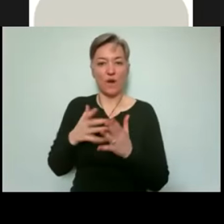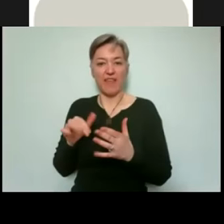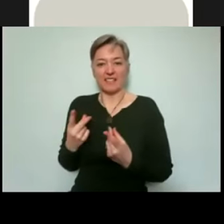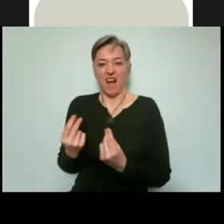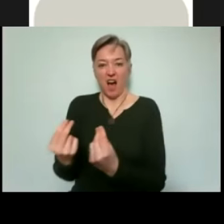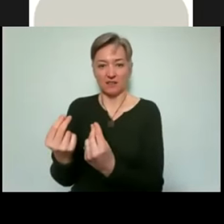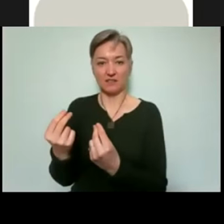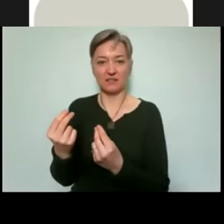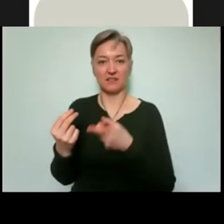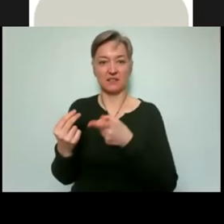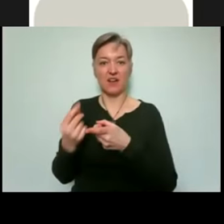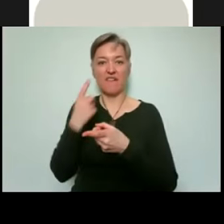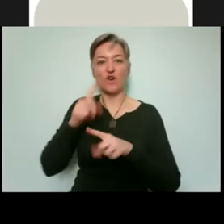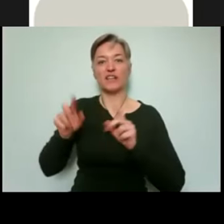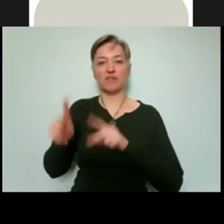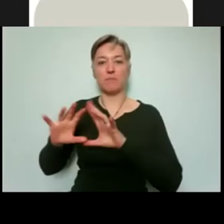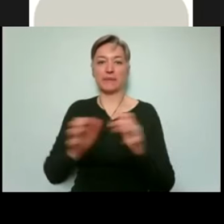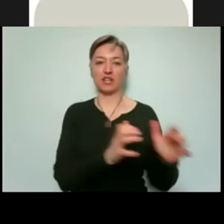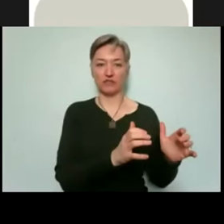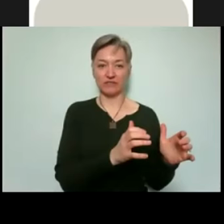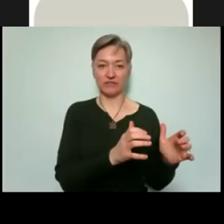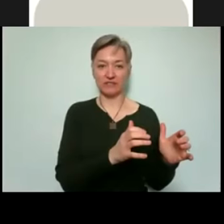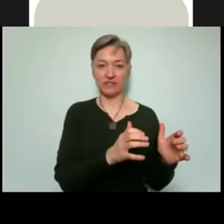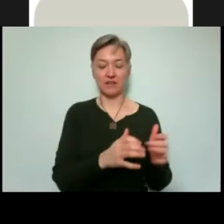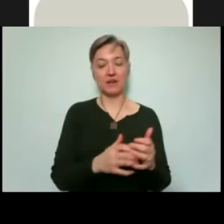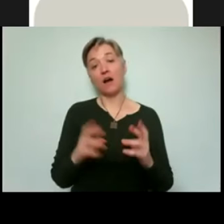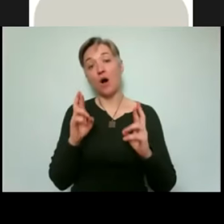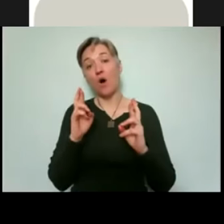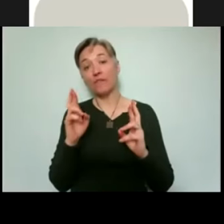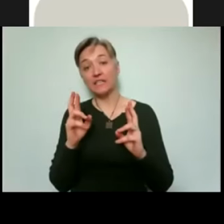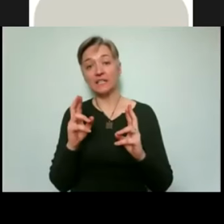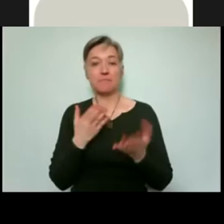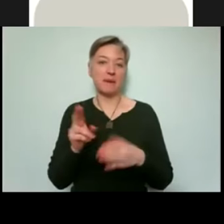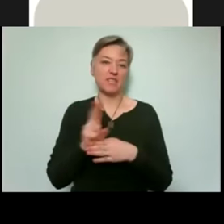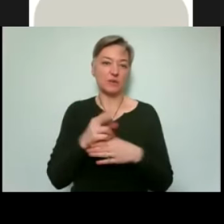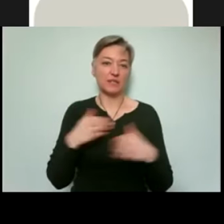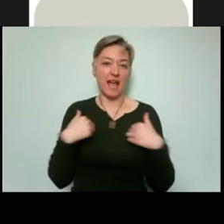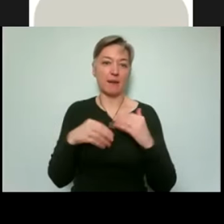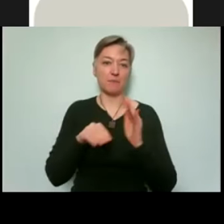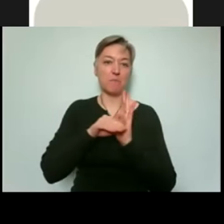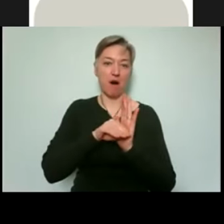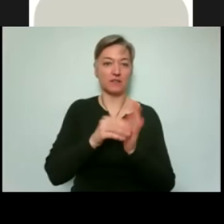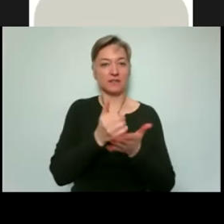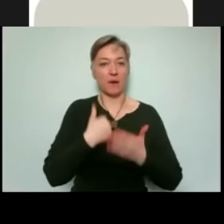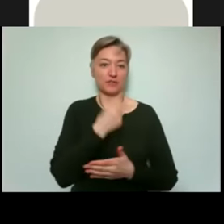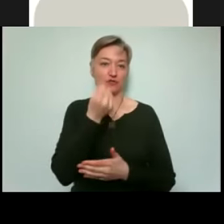in different populations of people, hopefully, potentially using animal models as an inroads to understanding